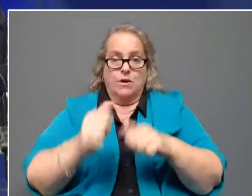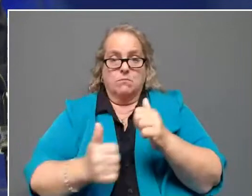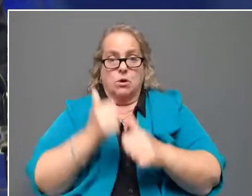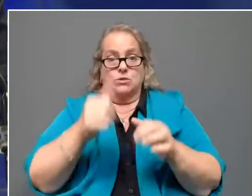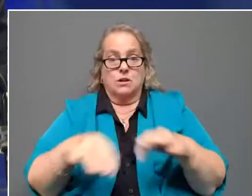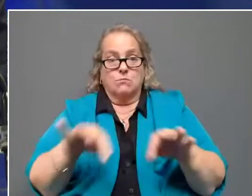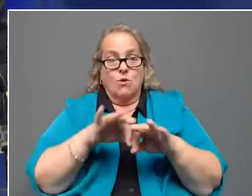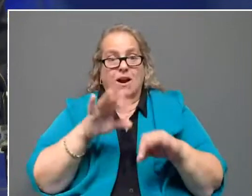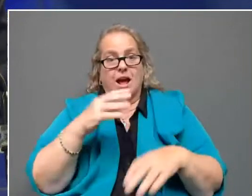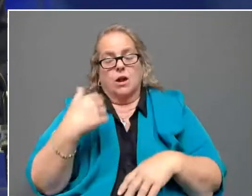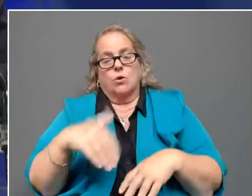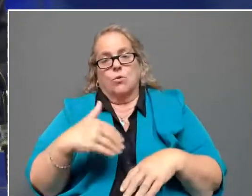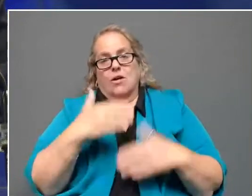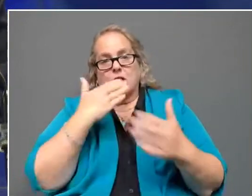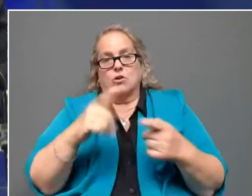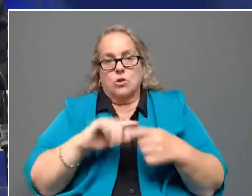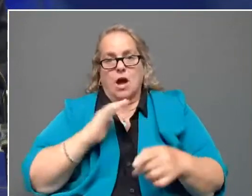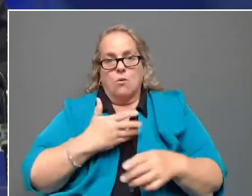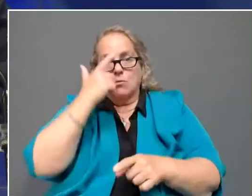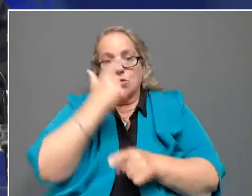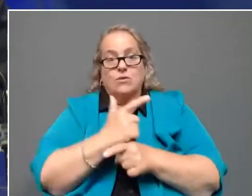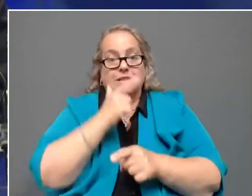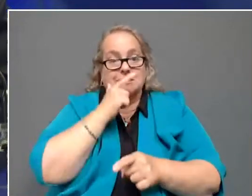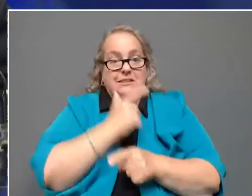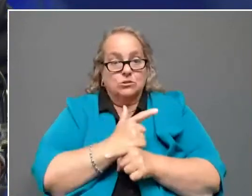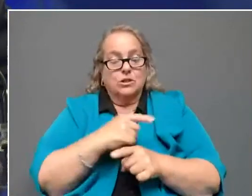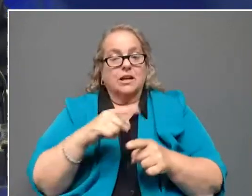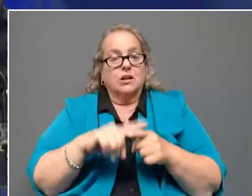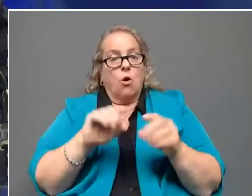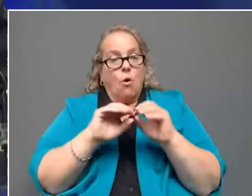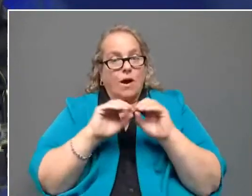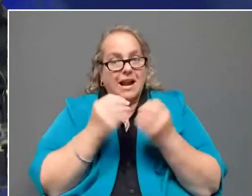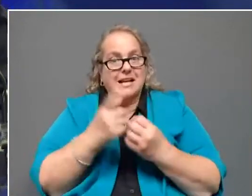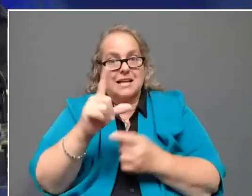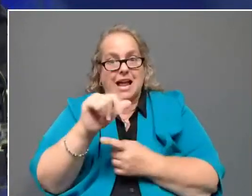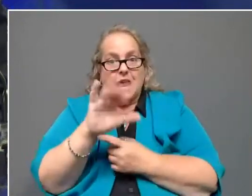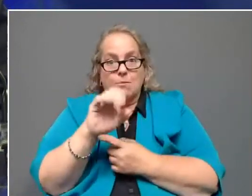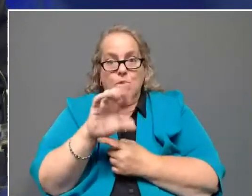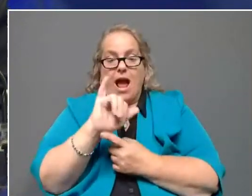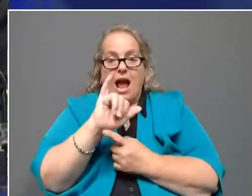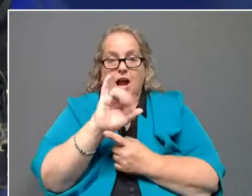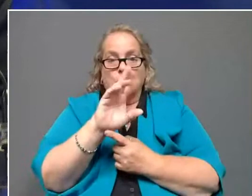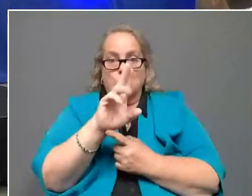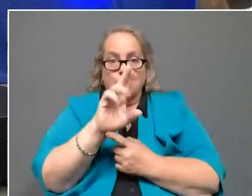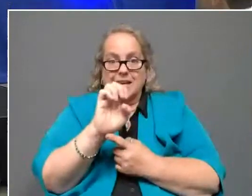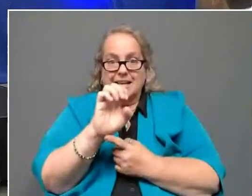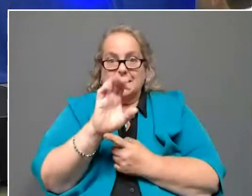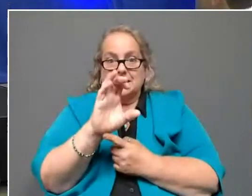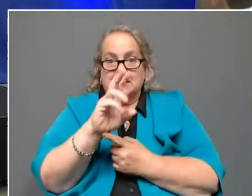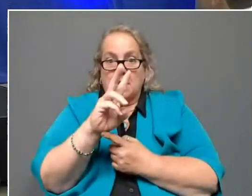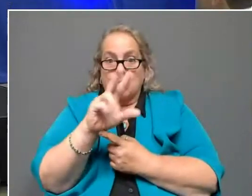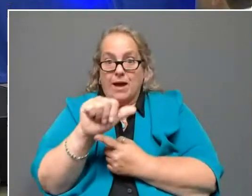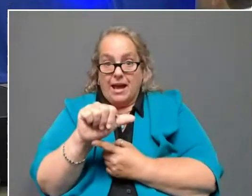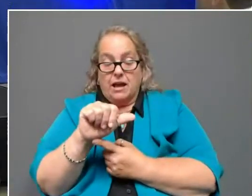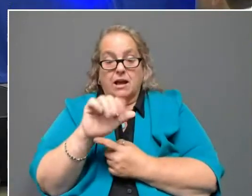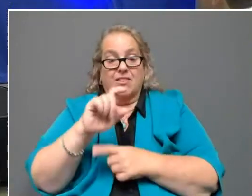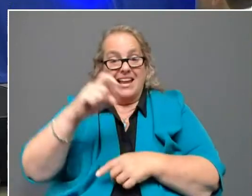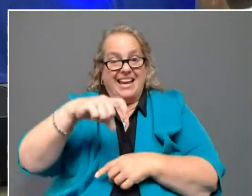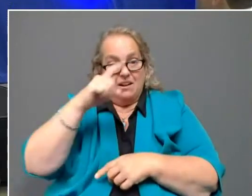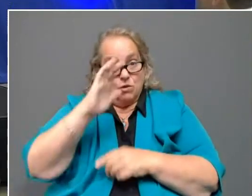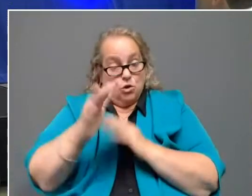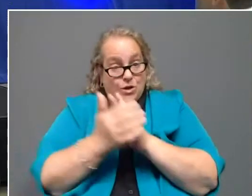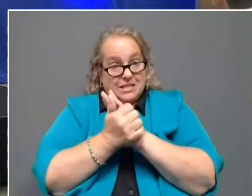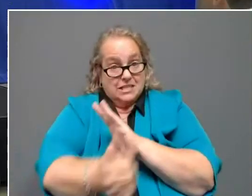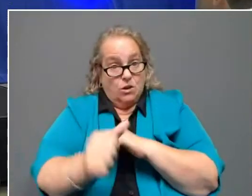our brothers and sisters in organized labor, IUE, CWA. The need for your skilled work and a